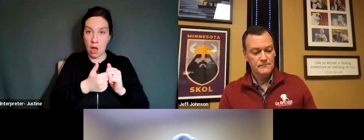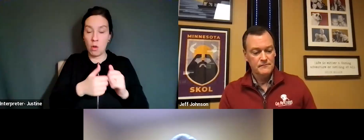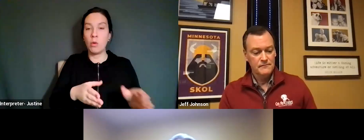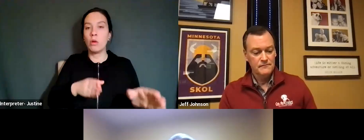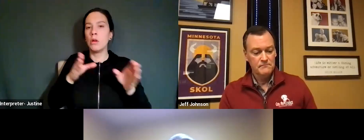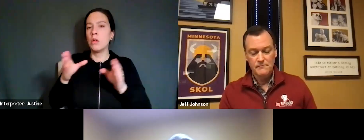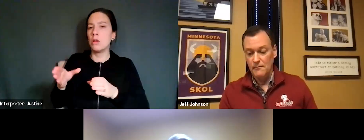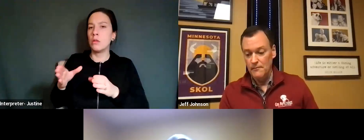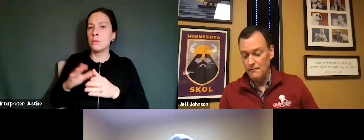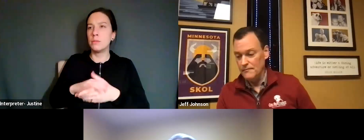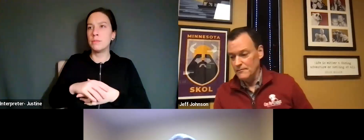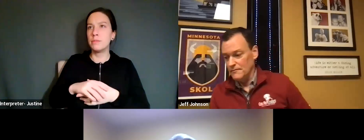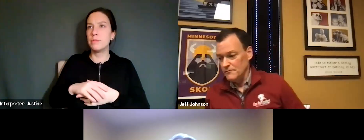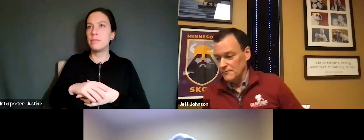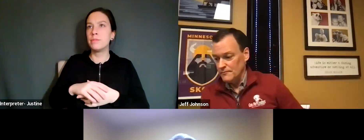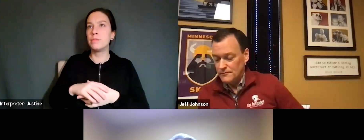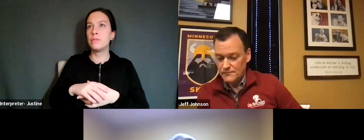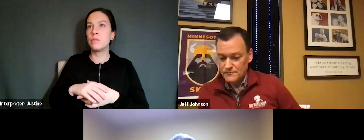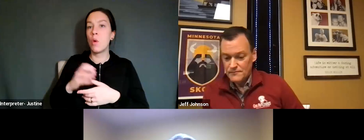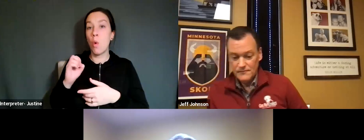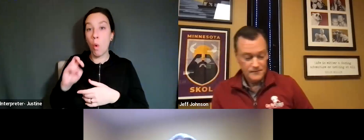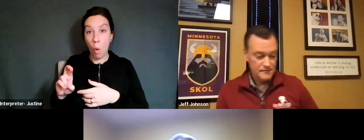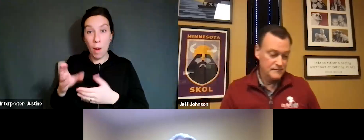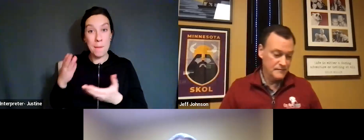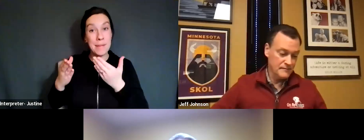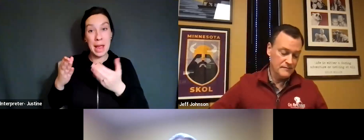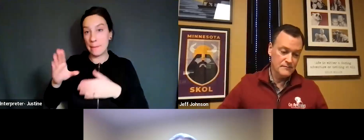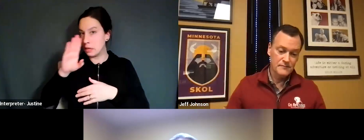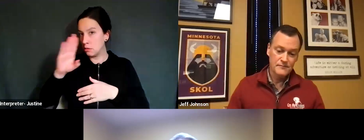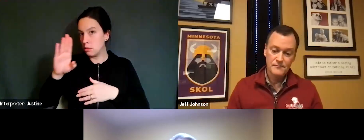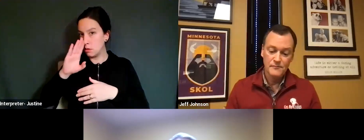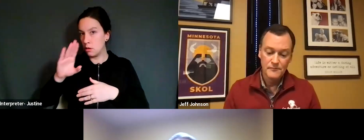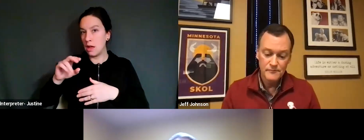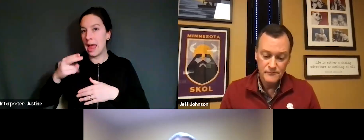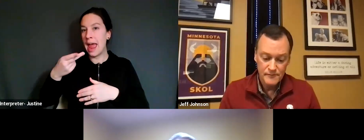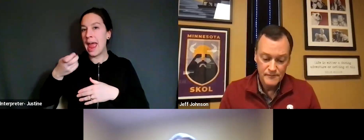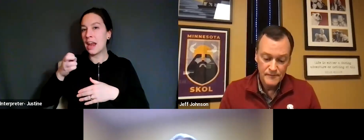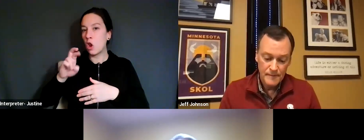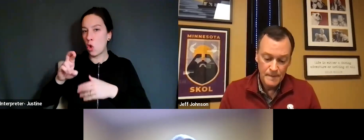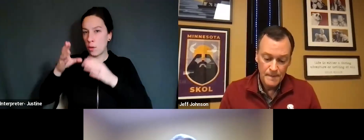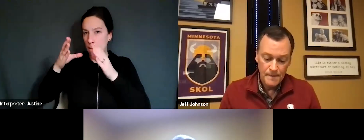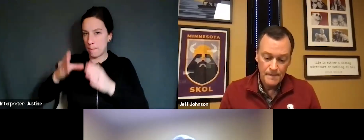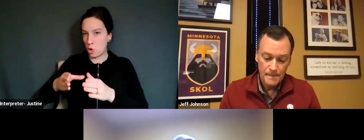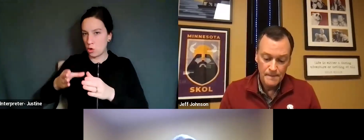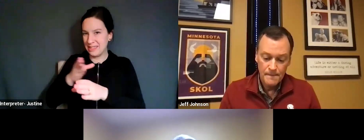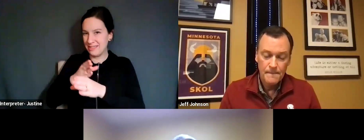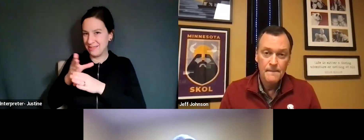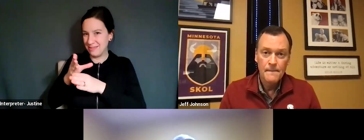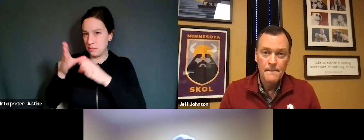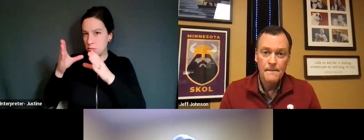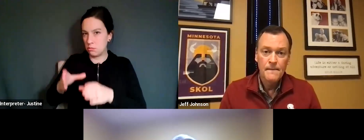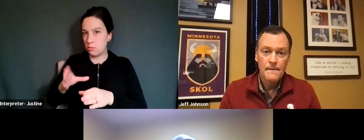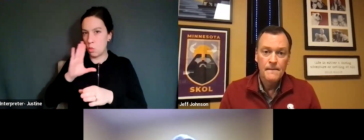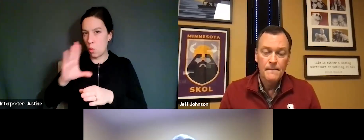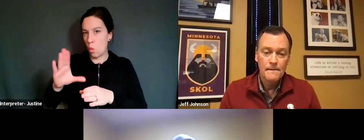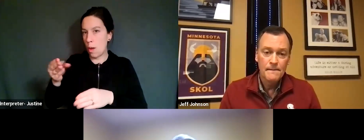would be the primary handler may be the one that is covering expenses for the dog.